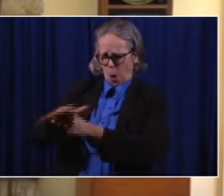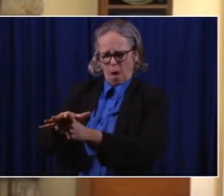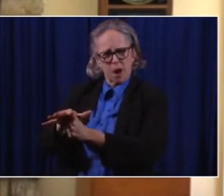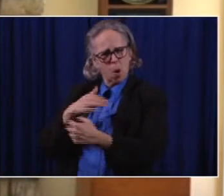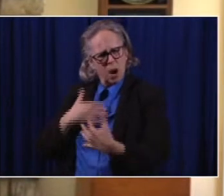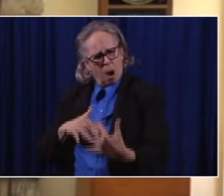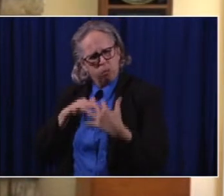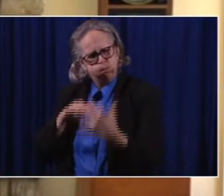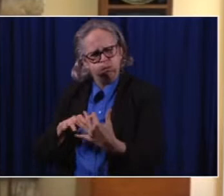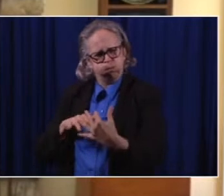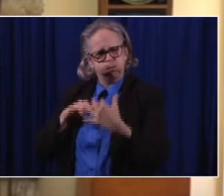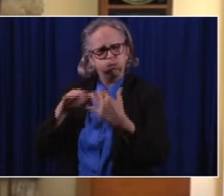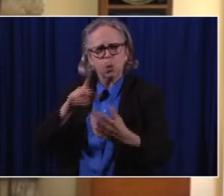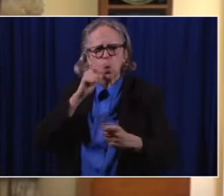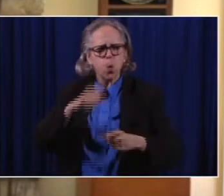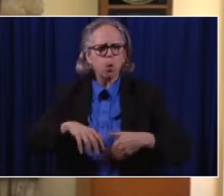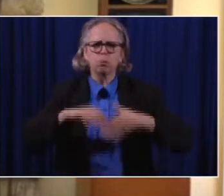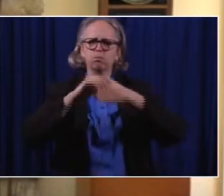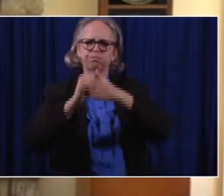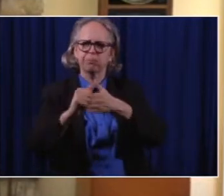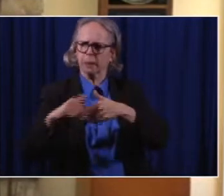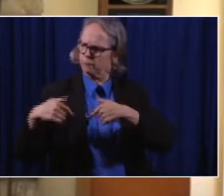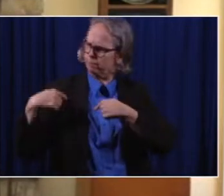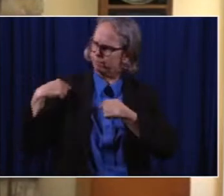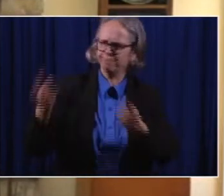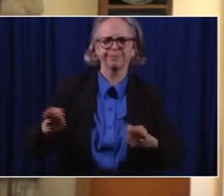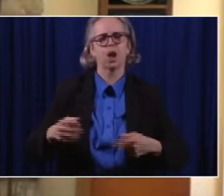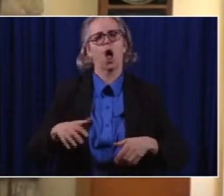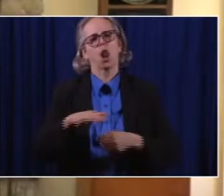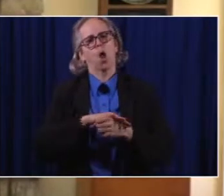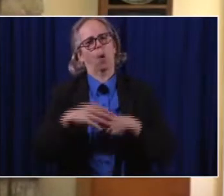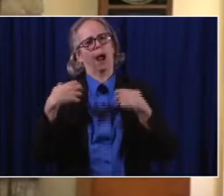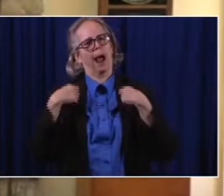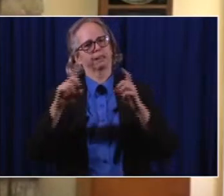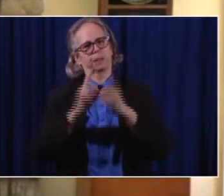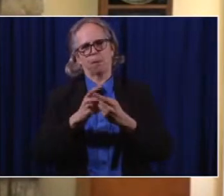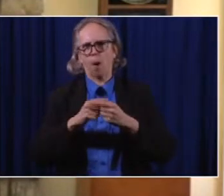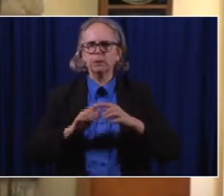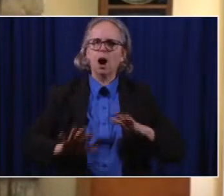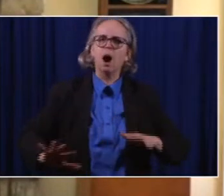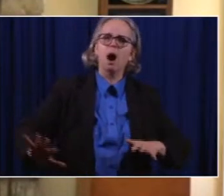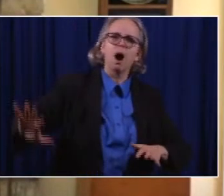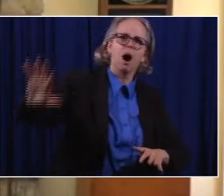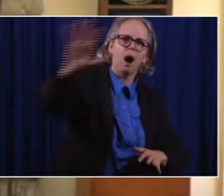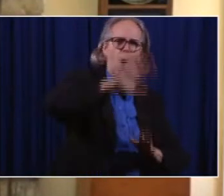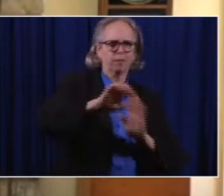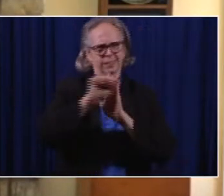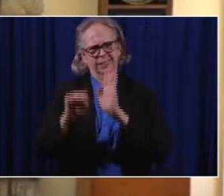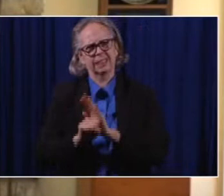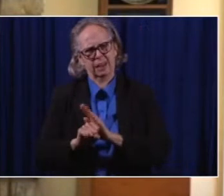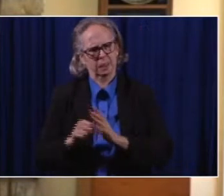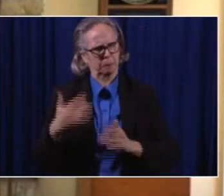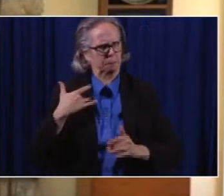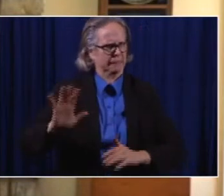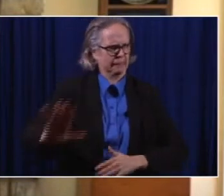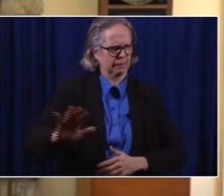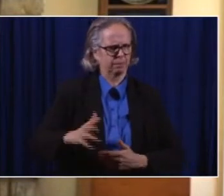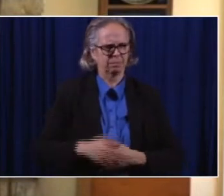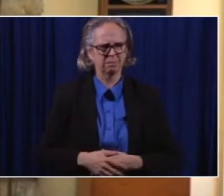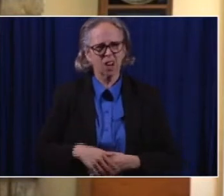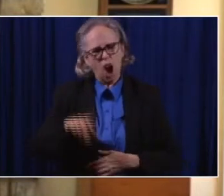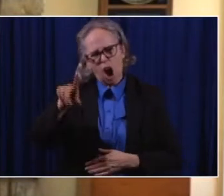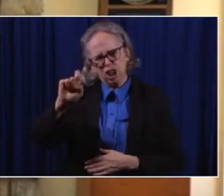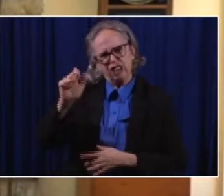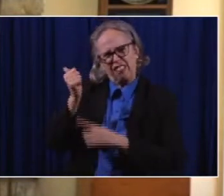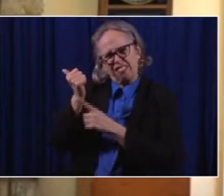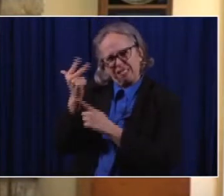have to do to be able to successfully battle this virus, making sure that our 113 health departments